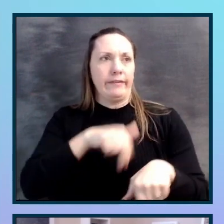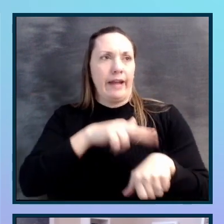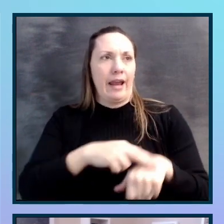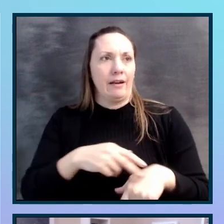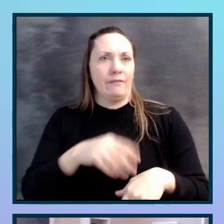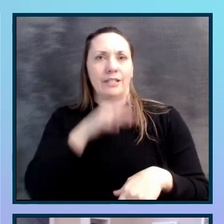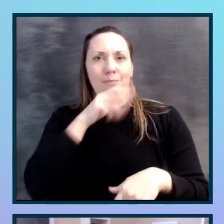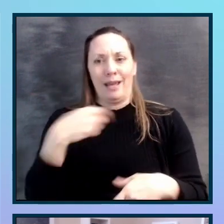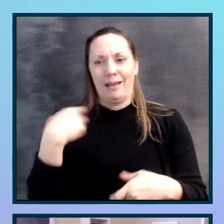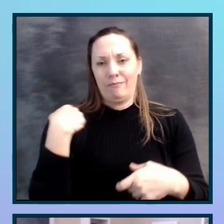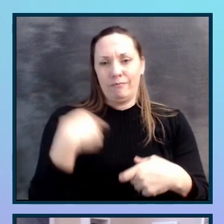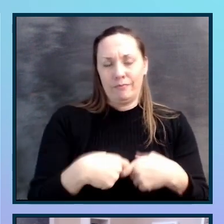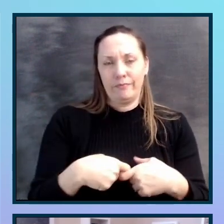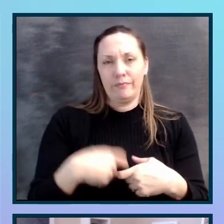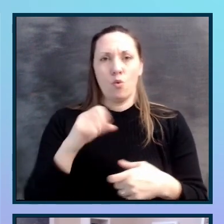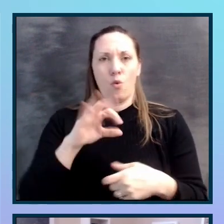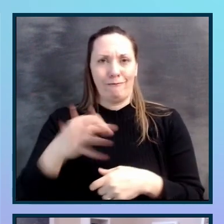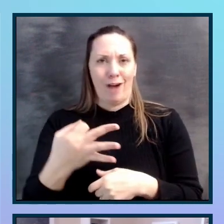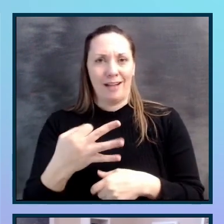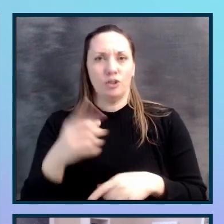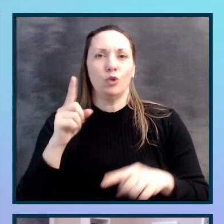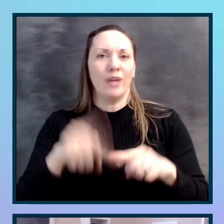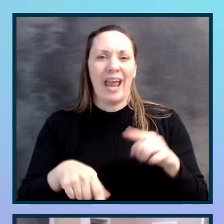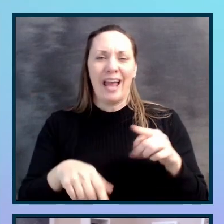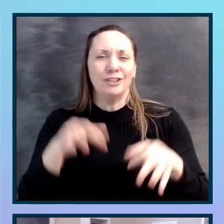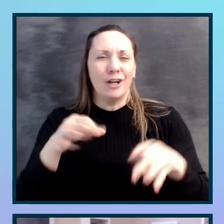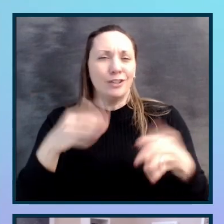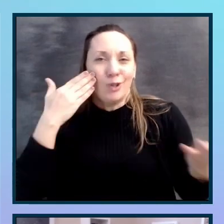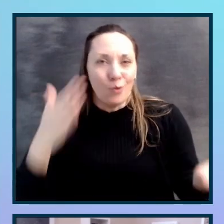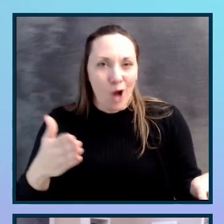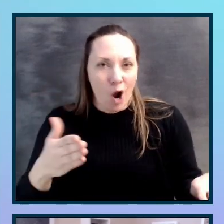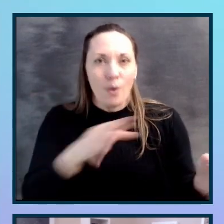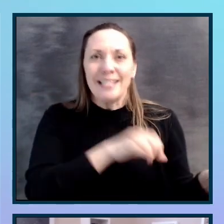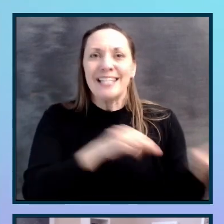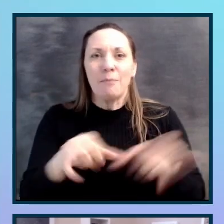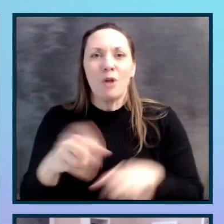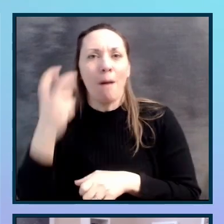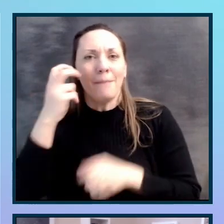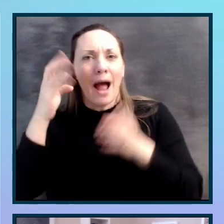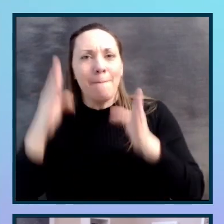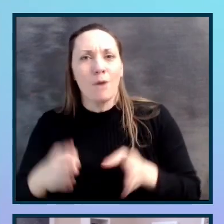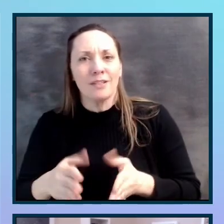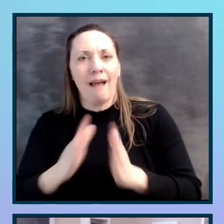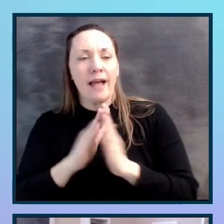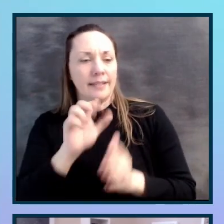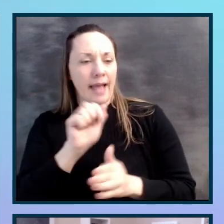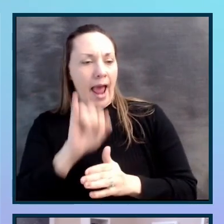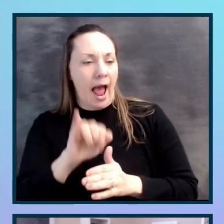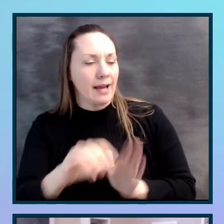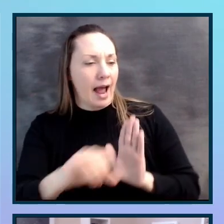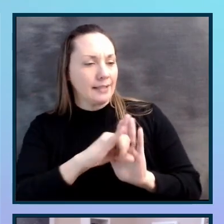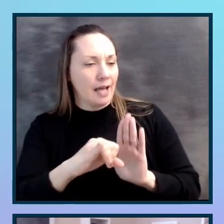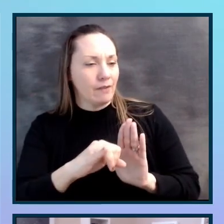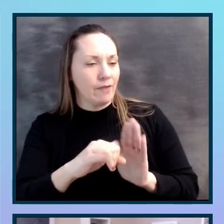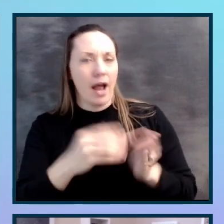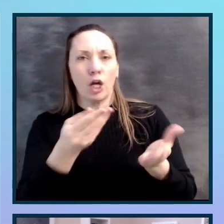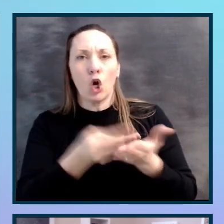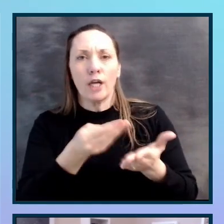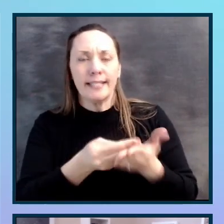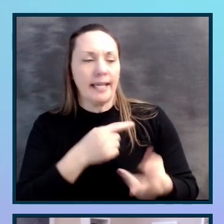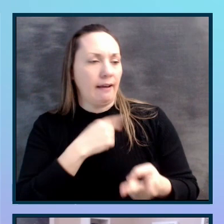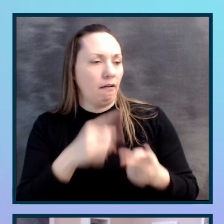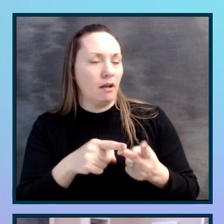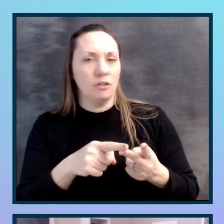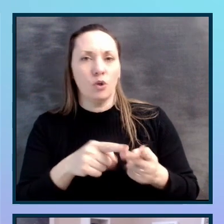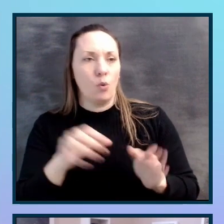speaker, cannot judge. Similarly, when a blind person asks an AI to identify currency, to